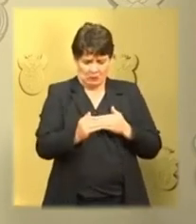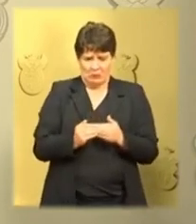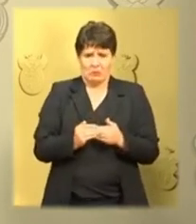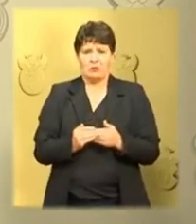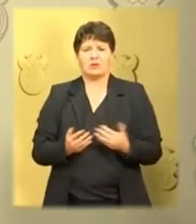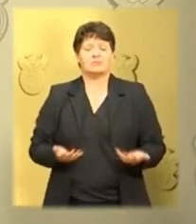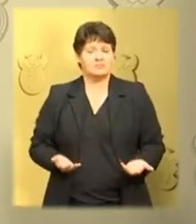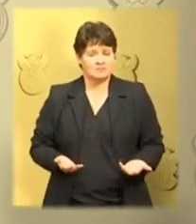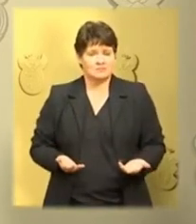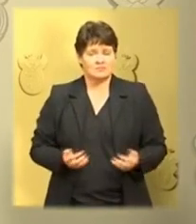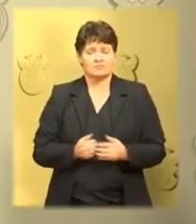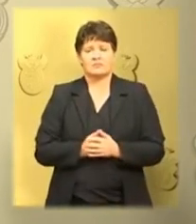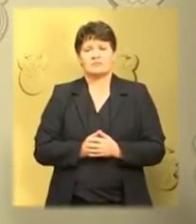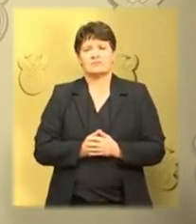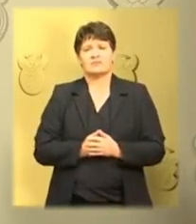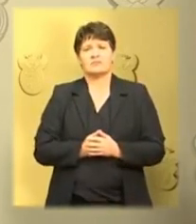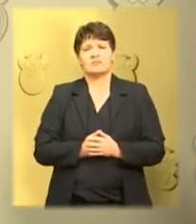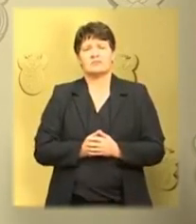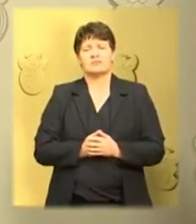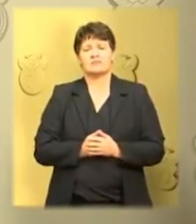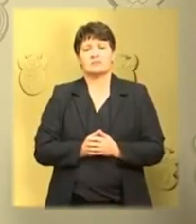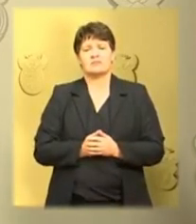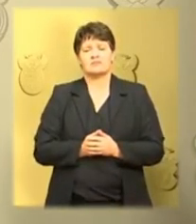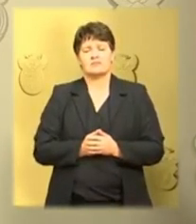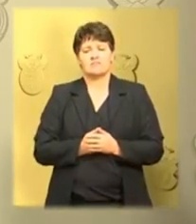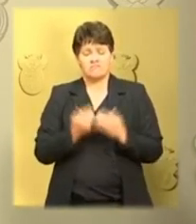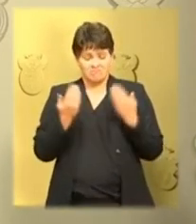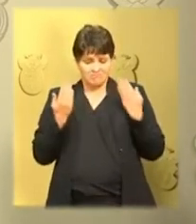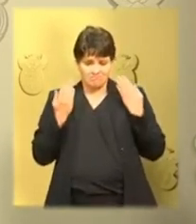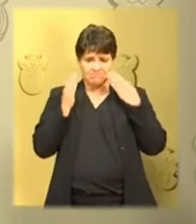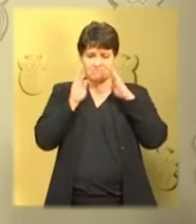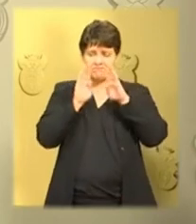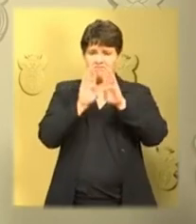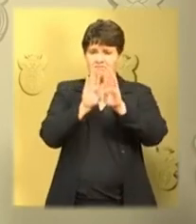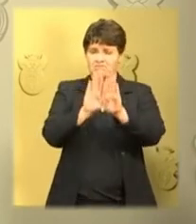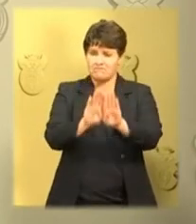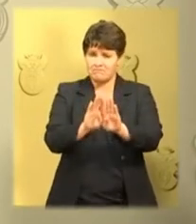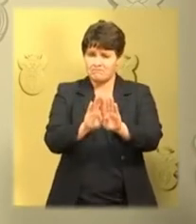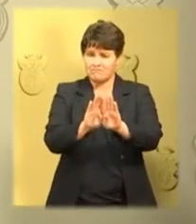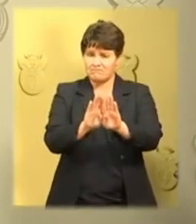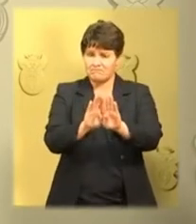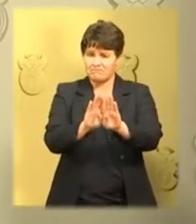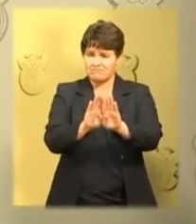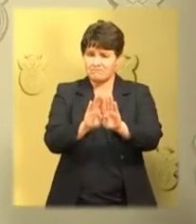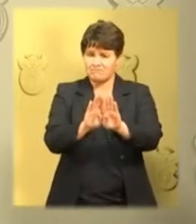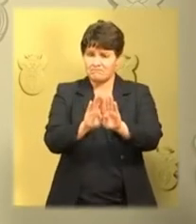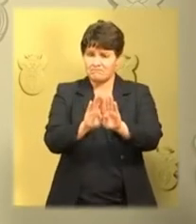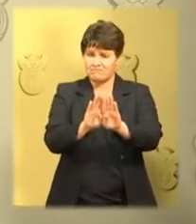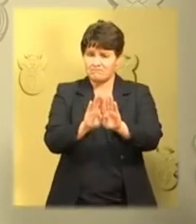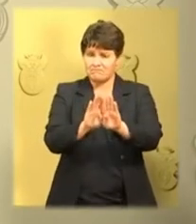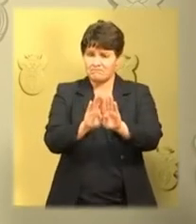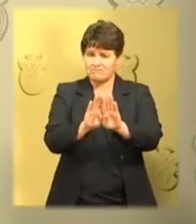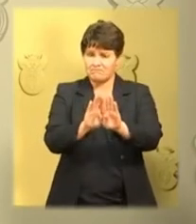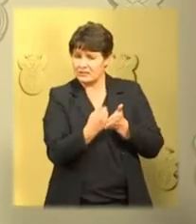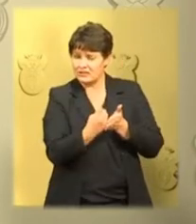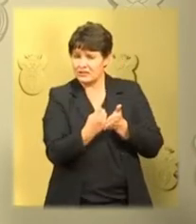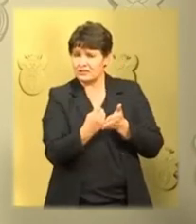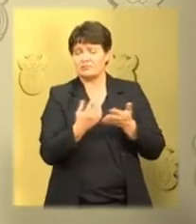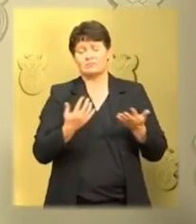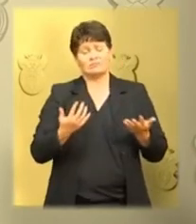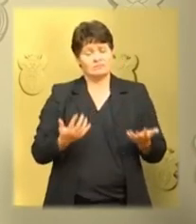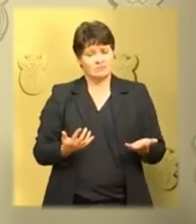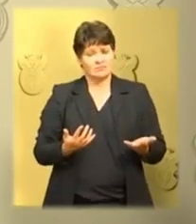week of an unprecedented nationwide lockdown, and as we look to the future,